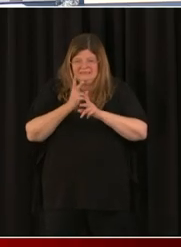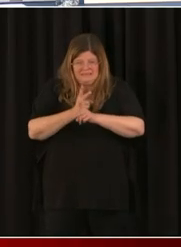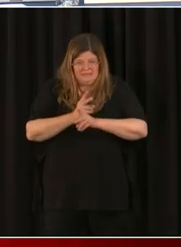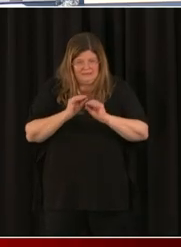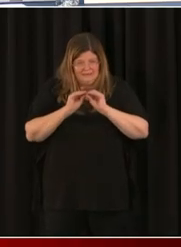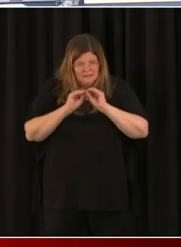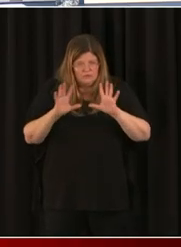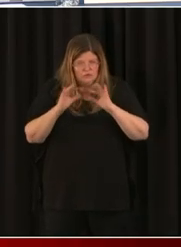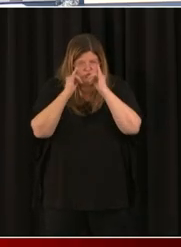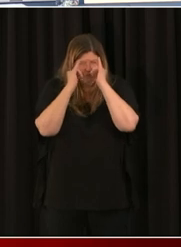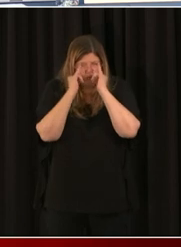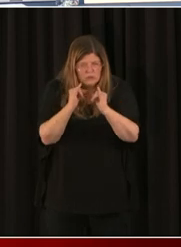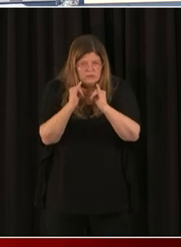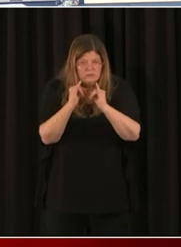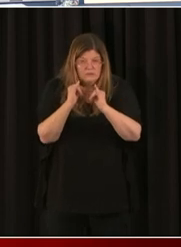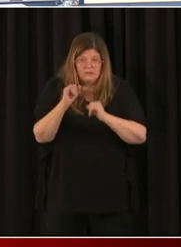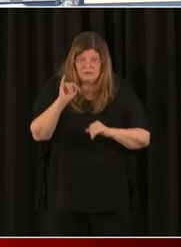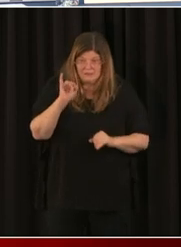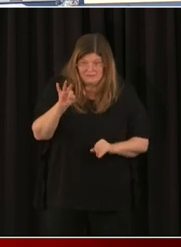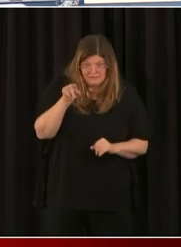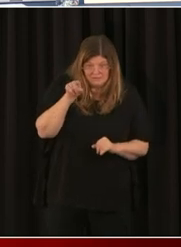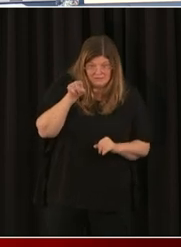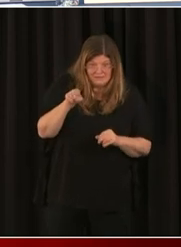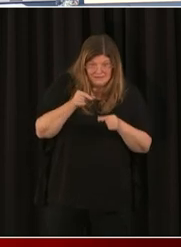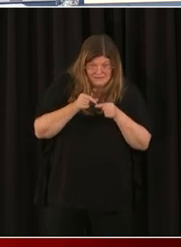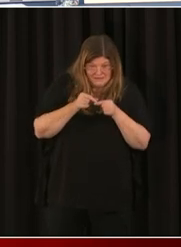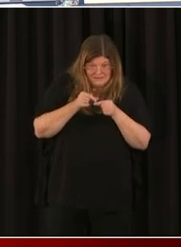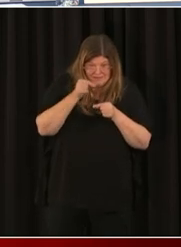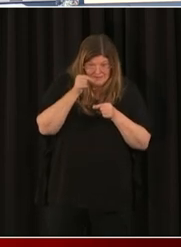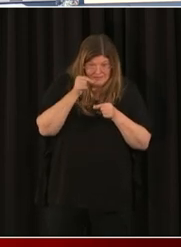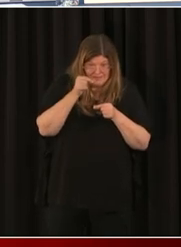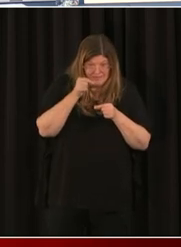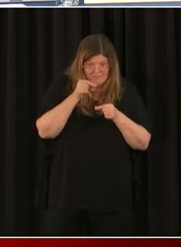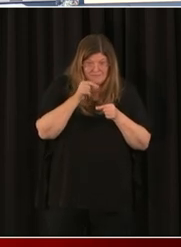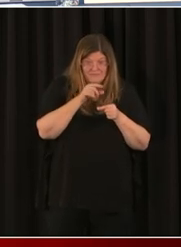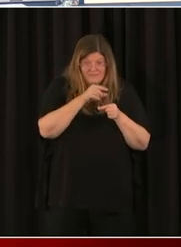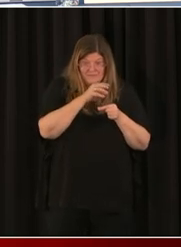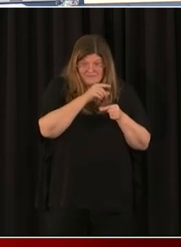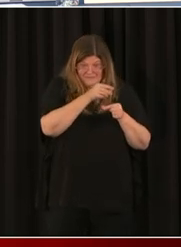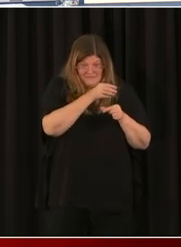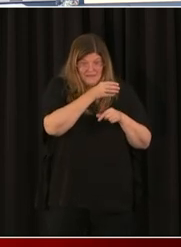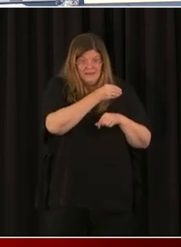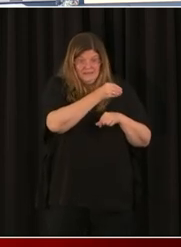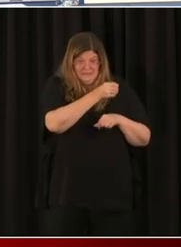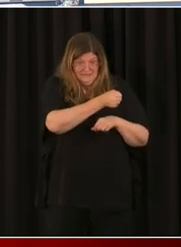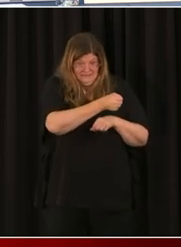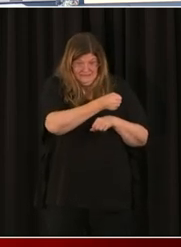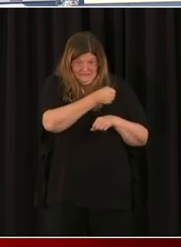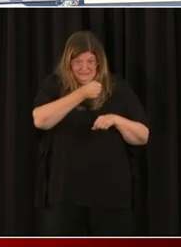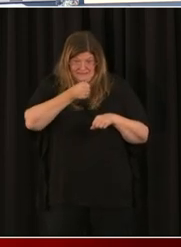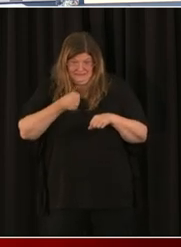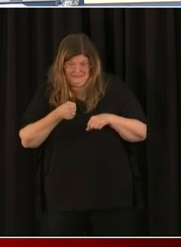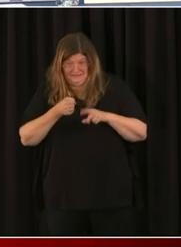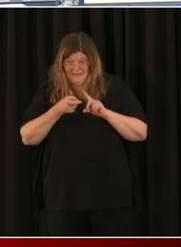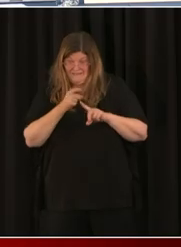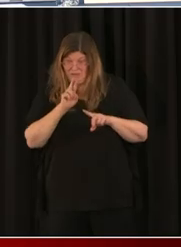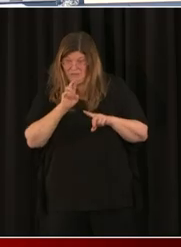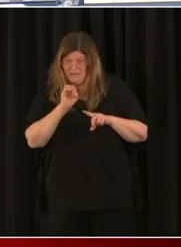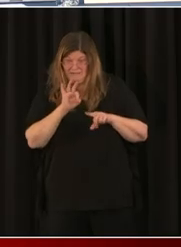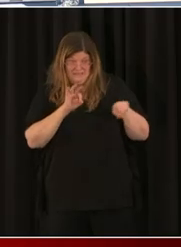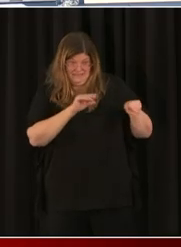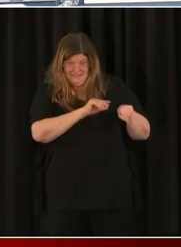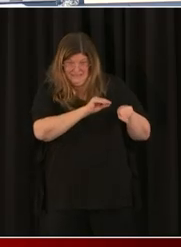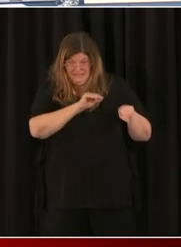clear instructions that once a vial of vaccine has been removed from the refrigerator and it has been thawed and you have a number